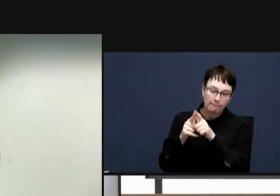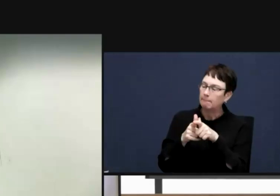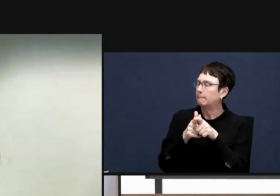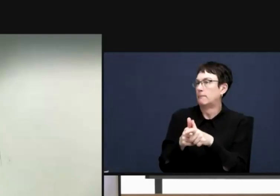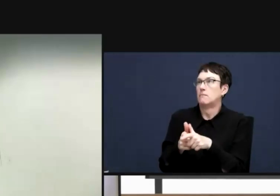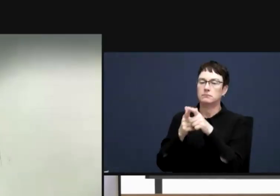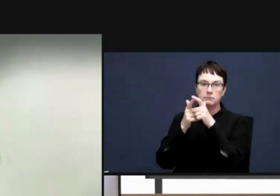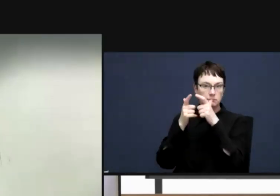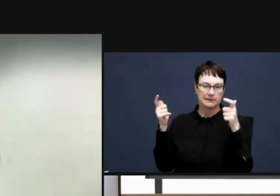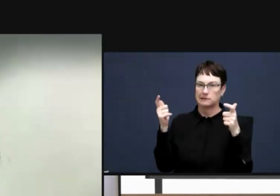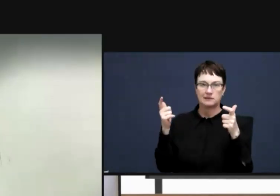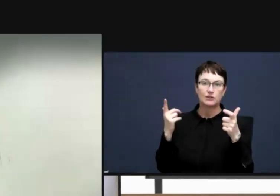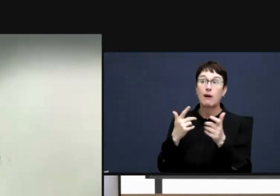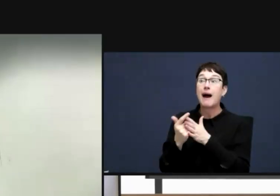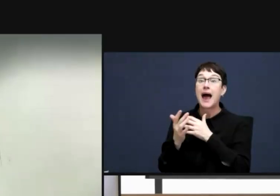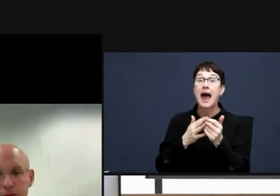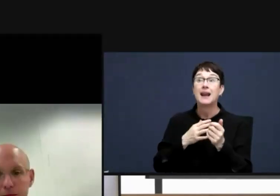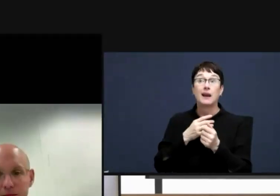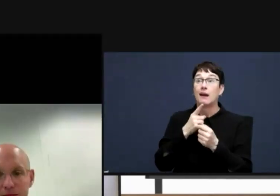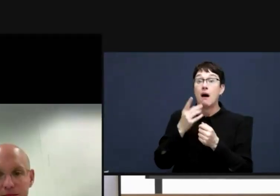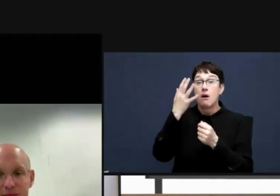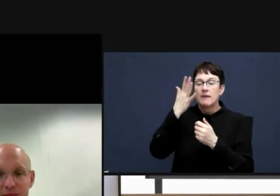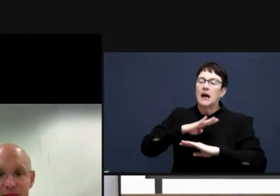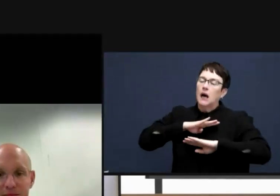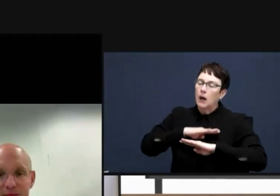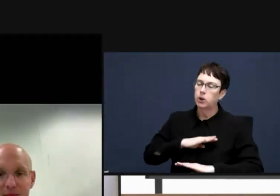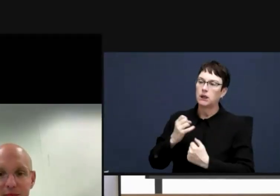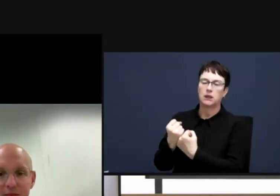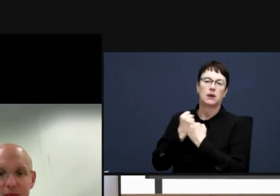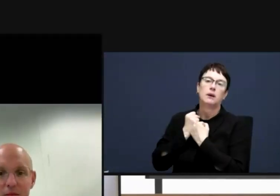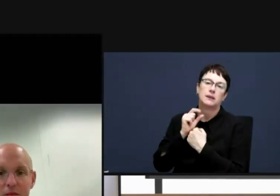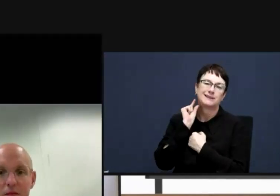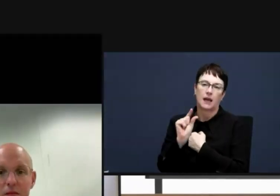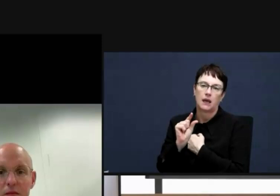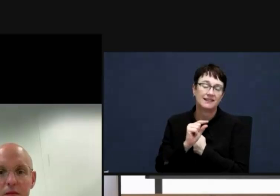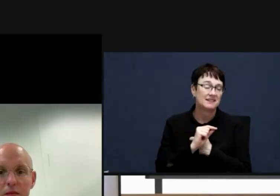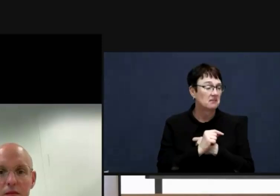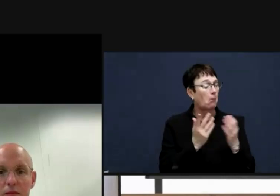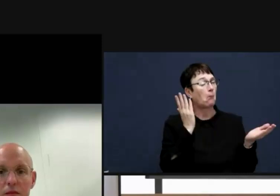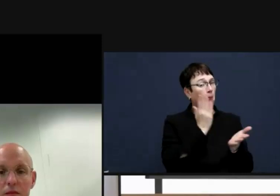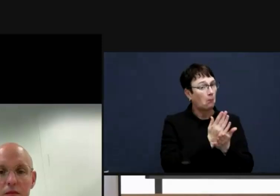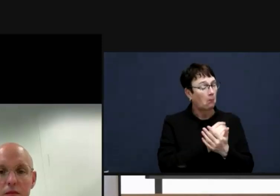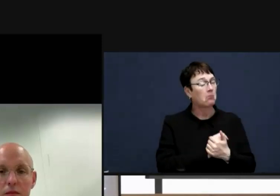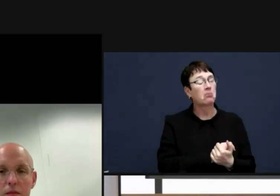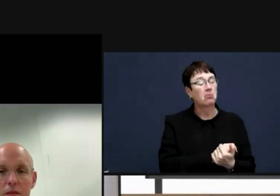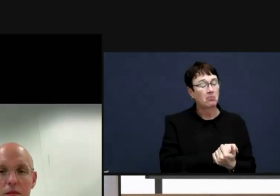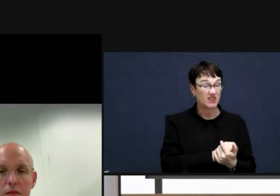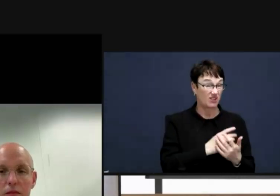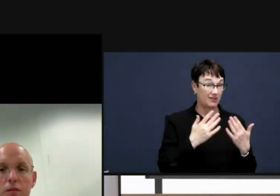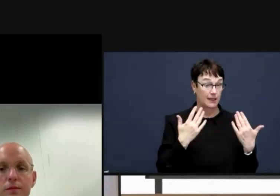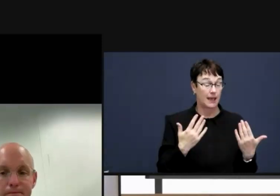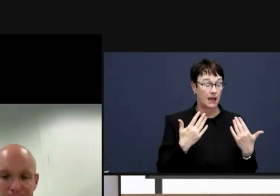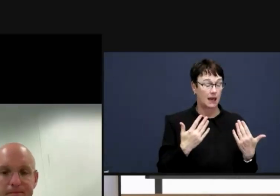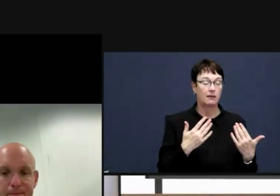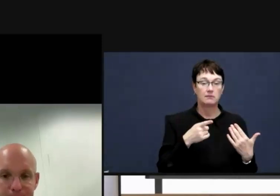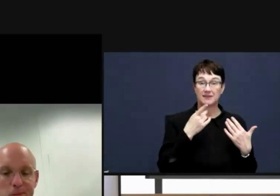bodies that any help is perfect. Yeah, I'm sure. So this is now in a pilot